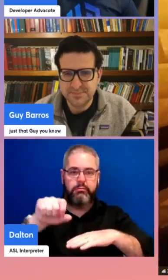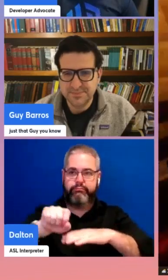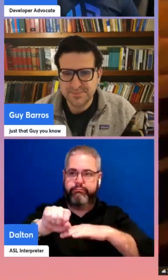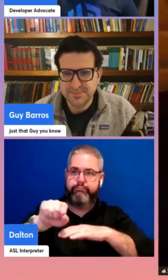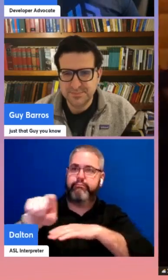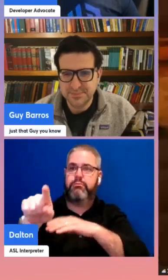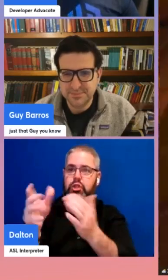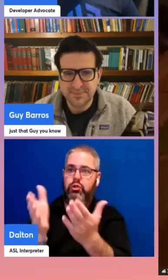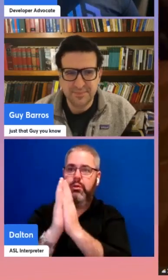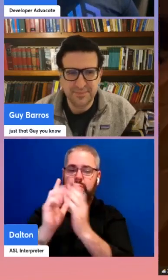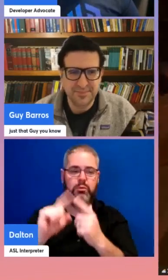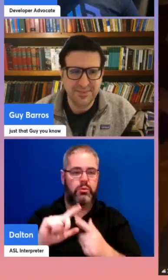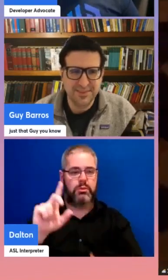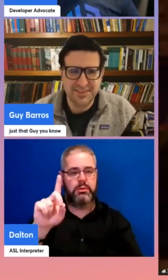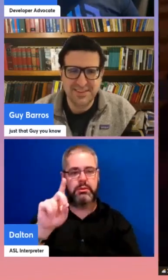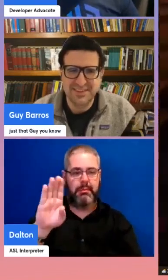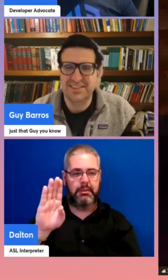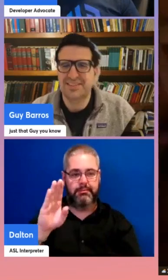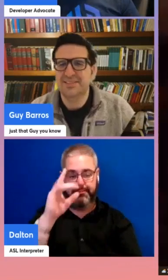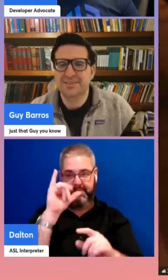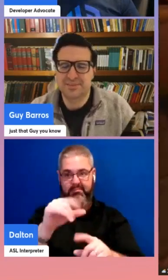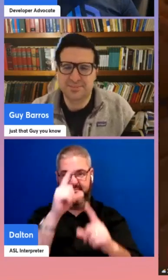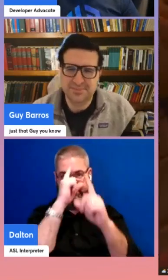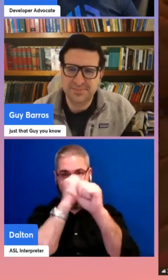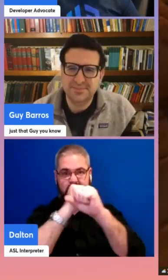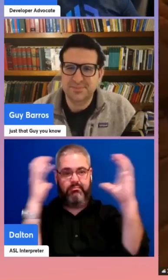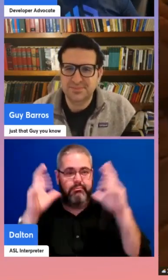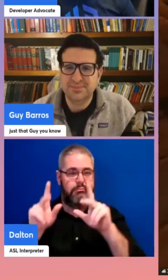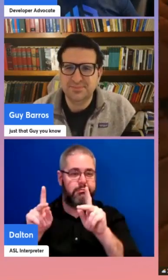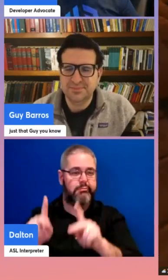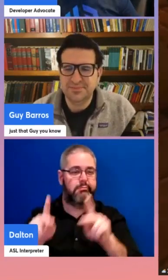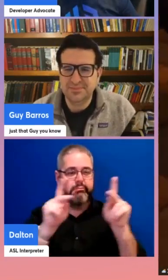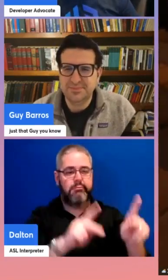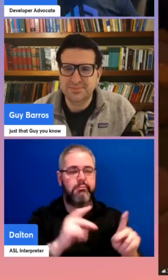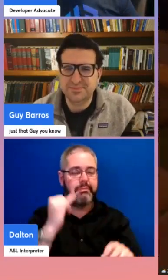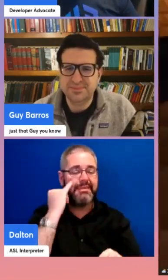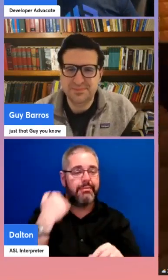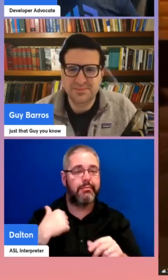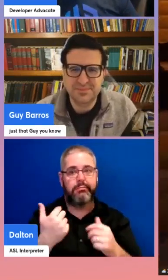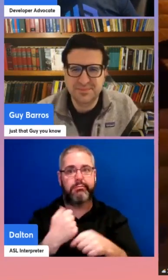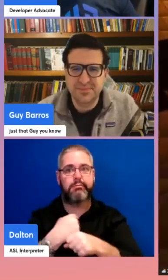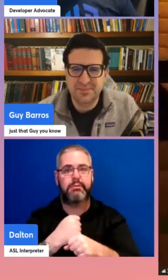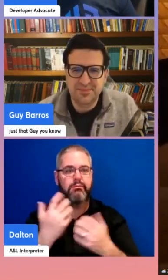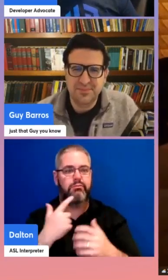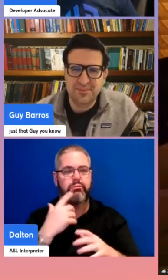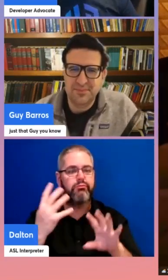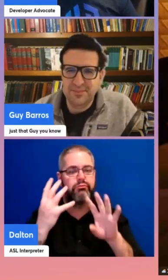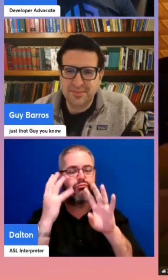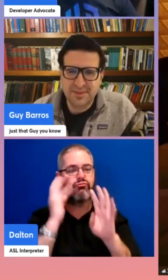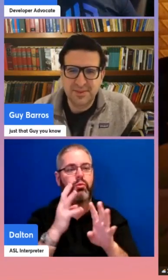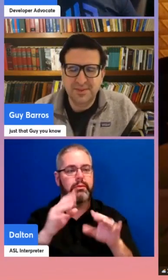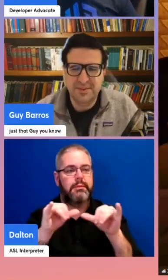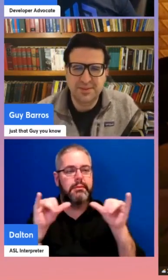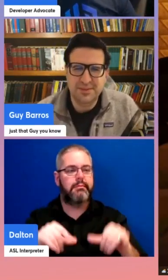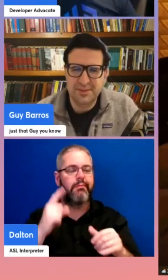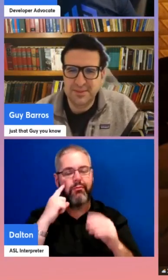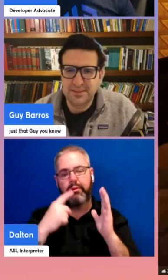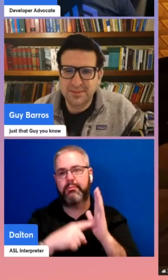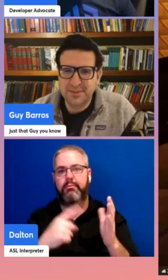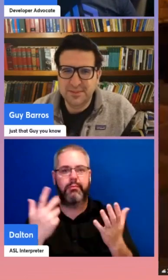database. This is similar to as if you were building an asynchronous queuing system in any form of sort of